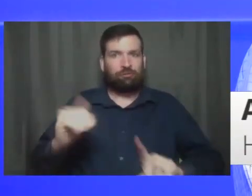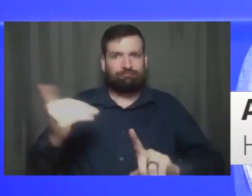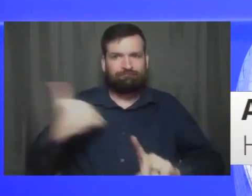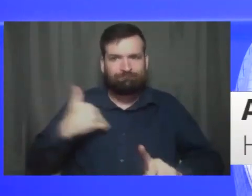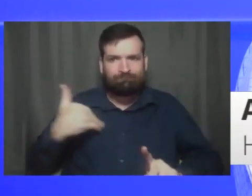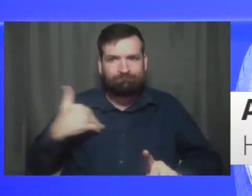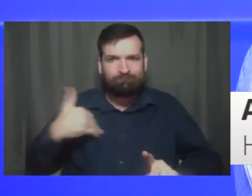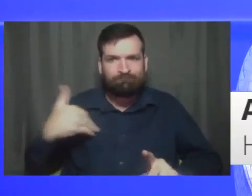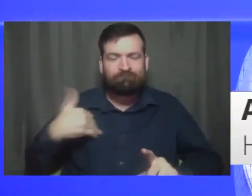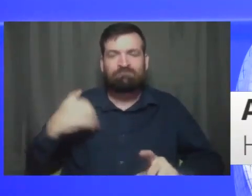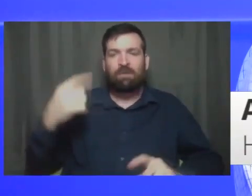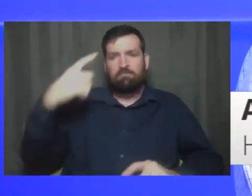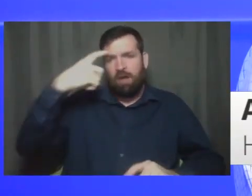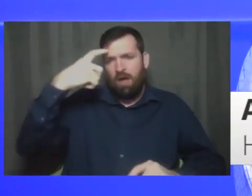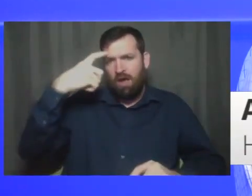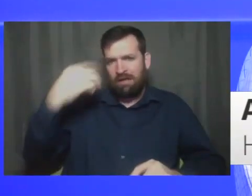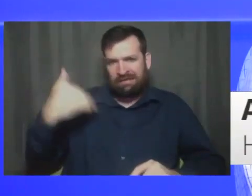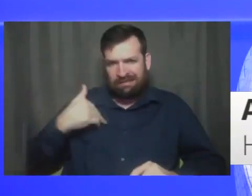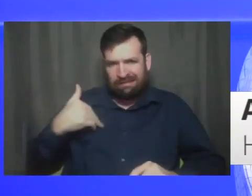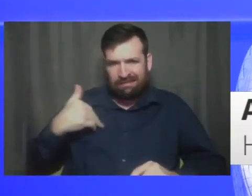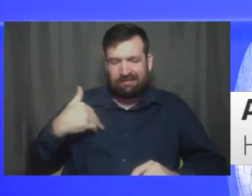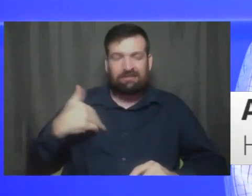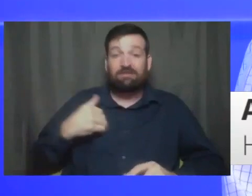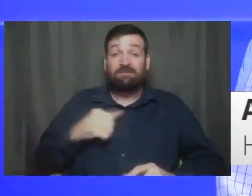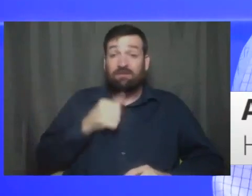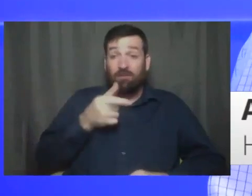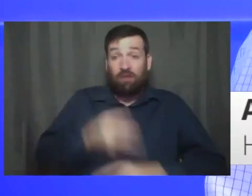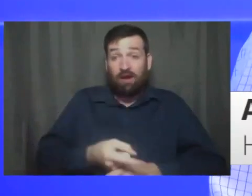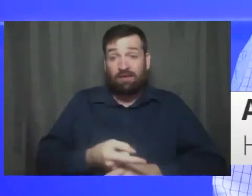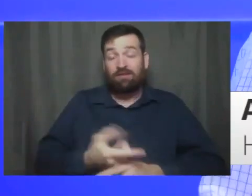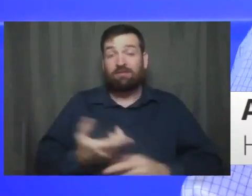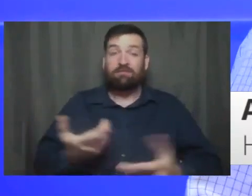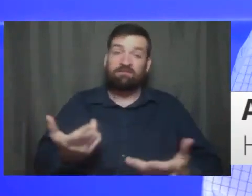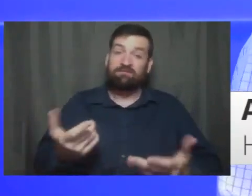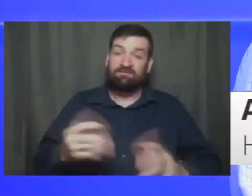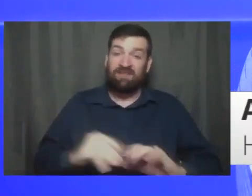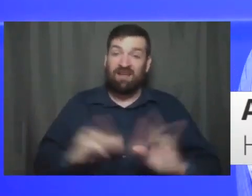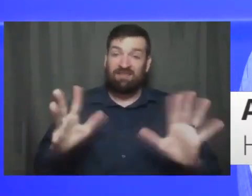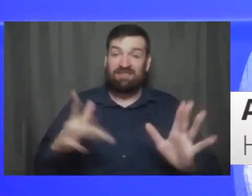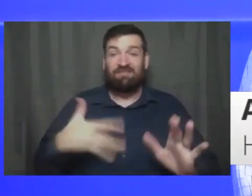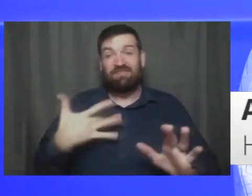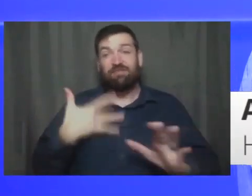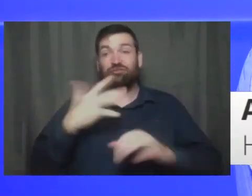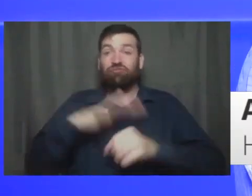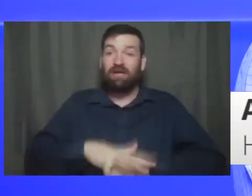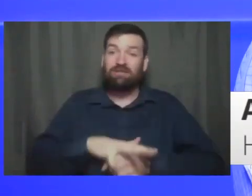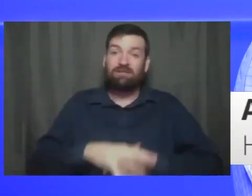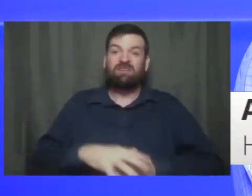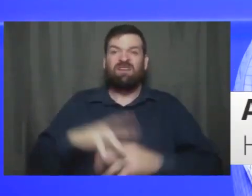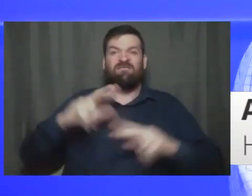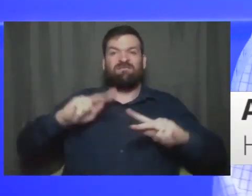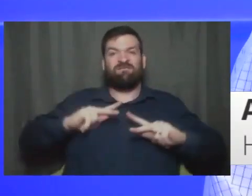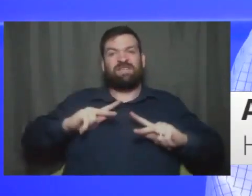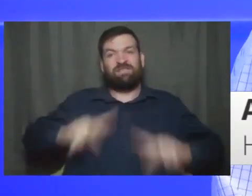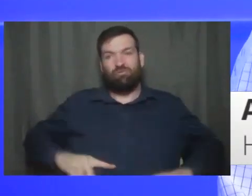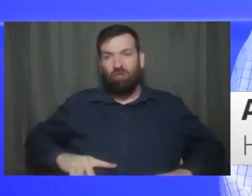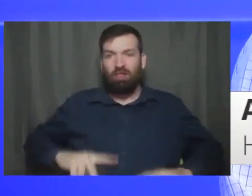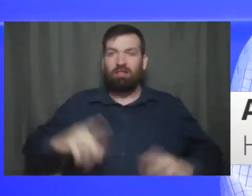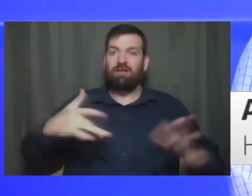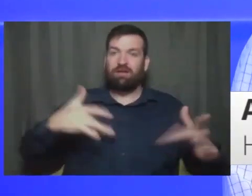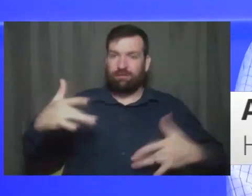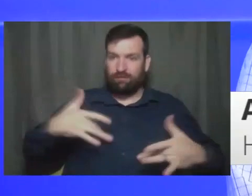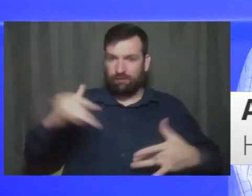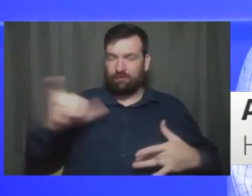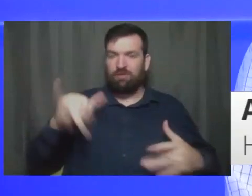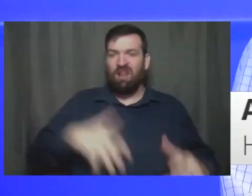tell us something. So if we don't get it right, we obviously feel stressed, but we have a lot of physical, somatic concerns as well. Sometimes people have stomach